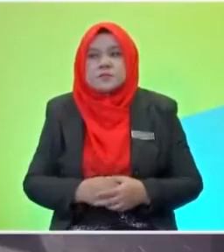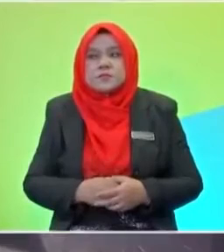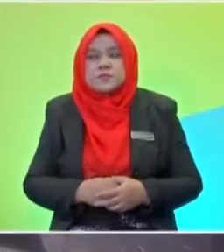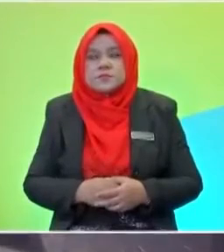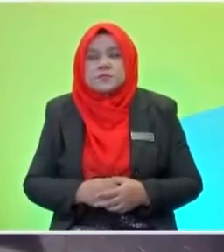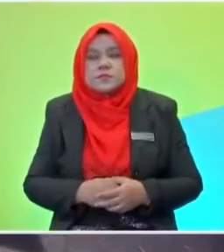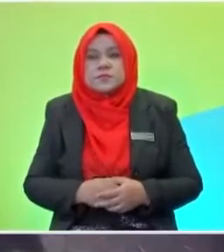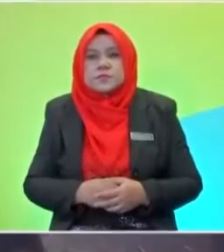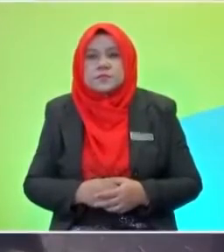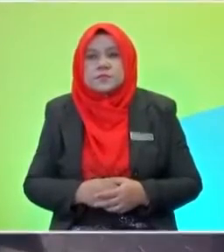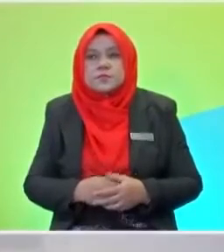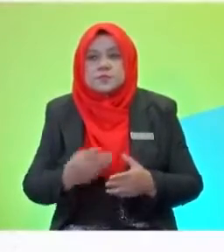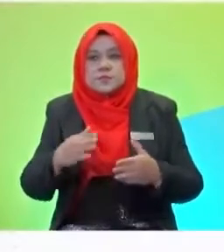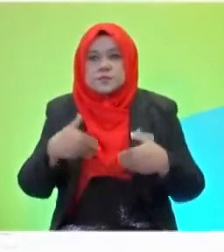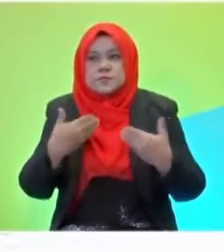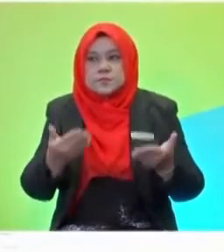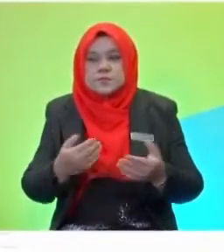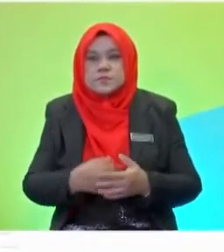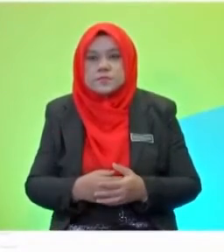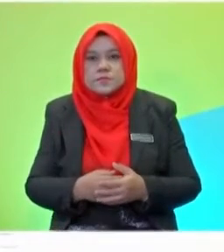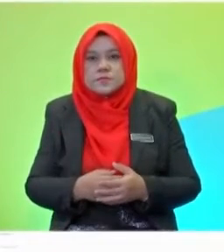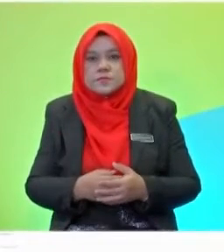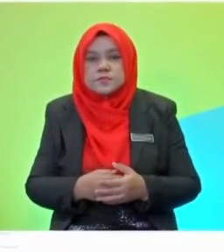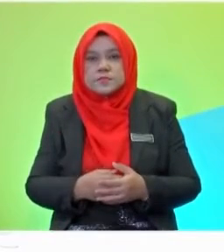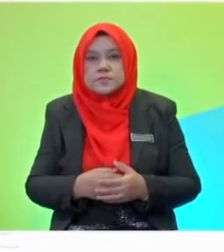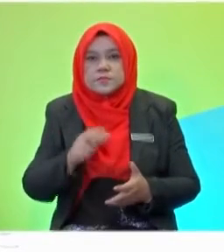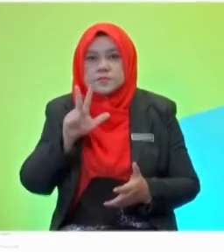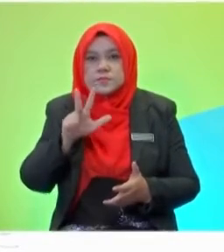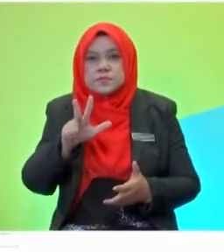right. The next one, let's see, what do we have here? We have